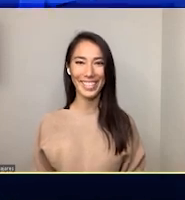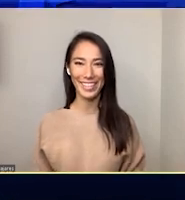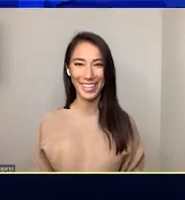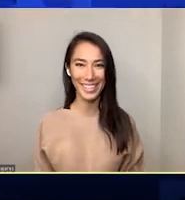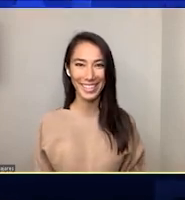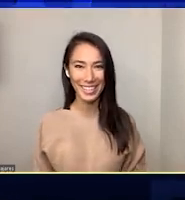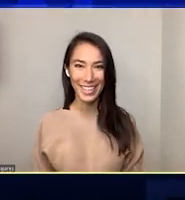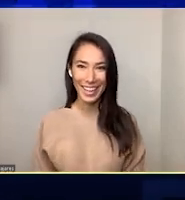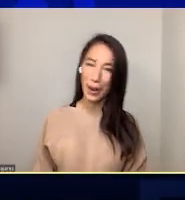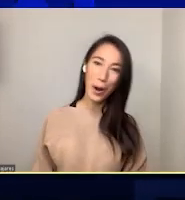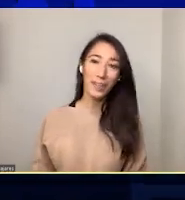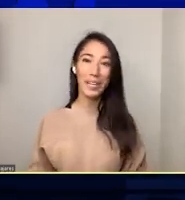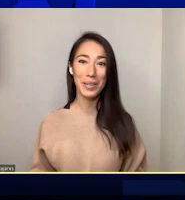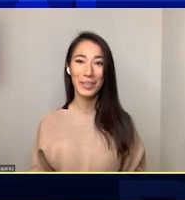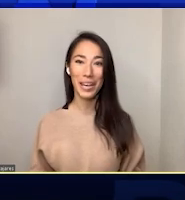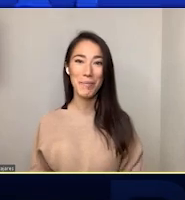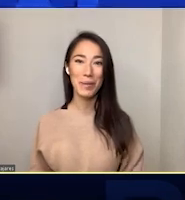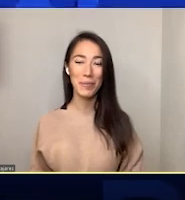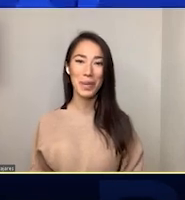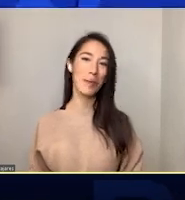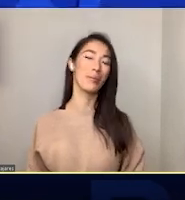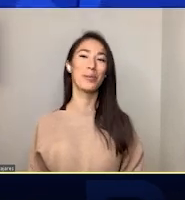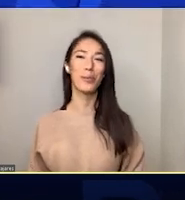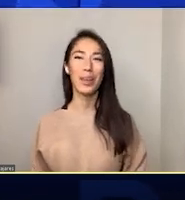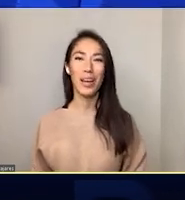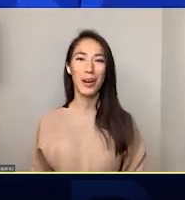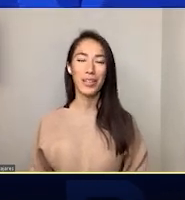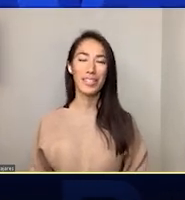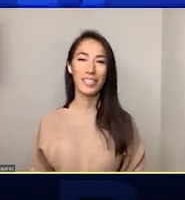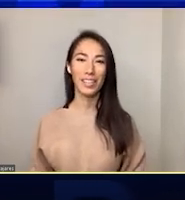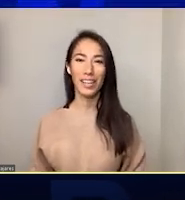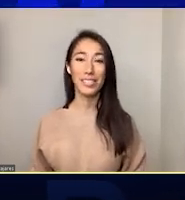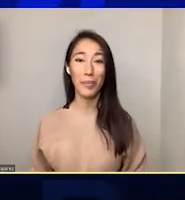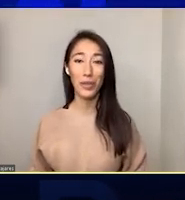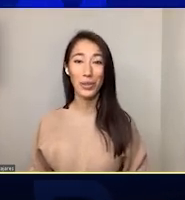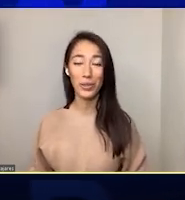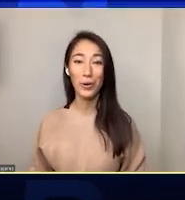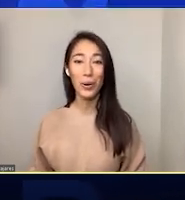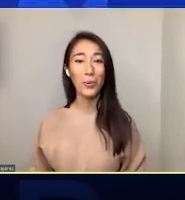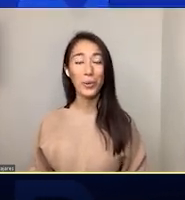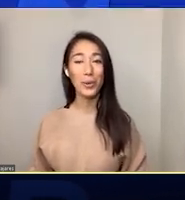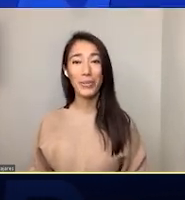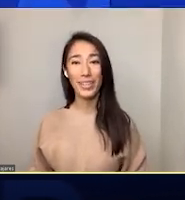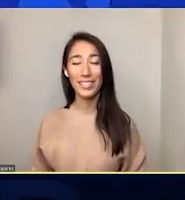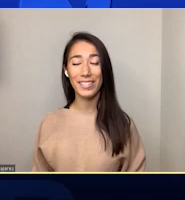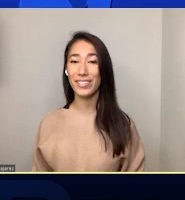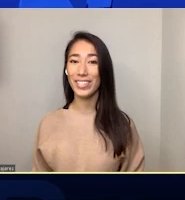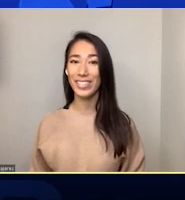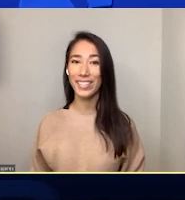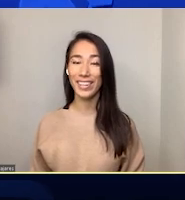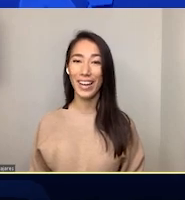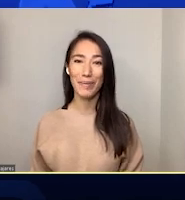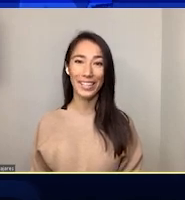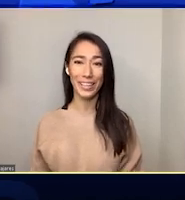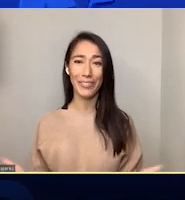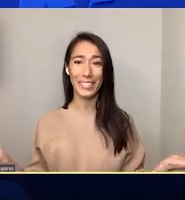that's exciting. And hopefully, everybody will be able to witness and step foot on all the upgrades and structures